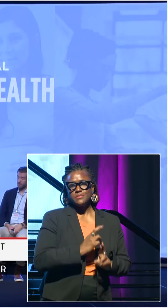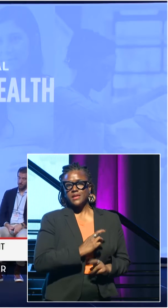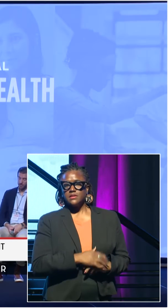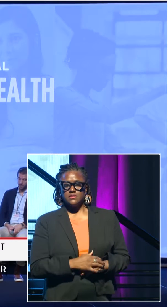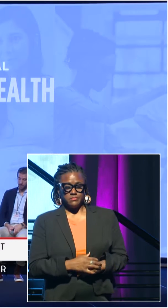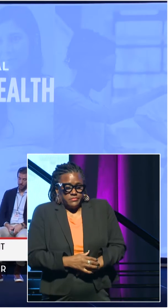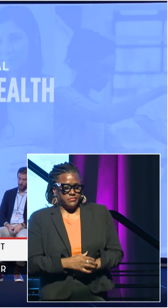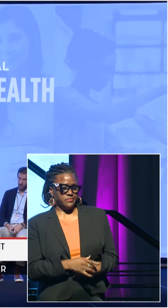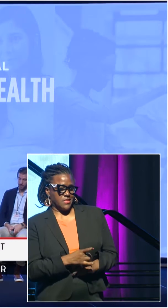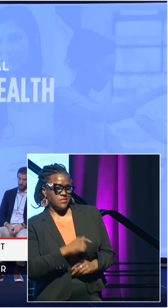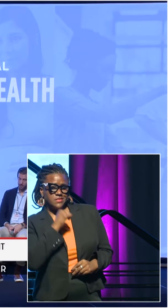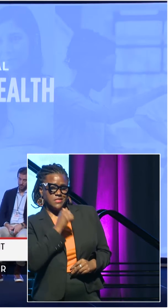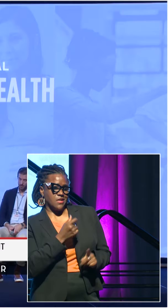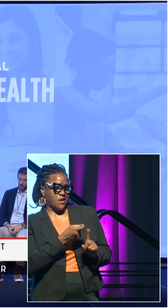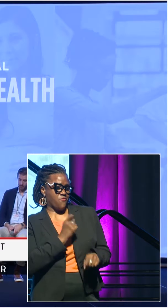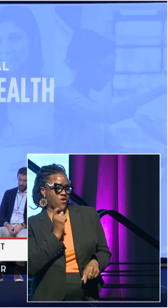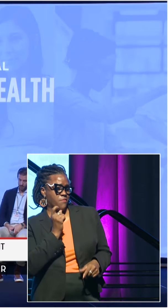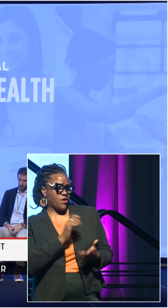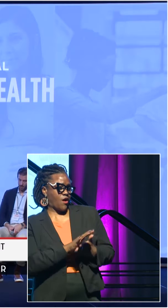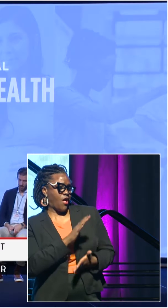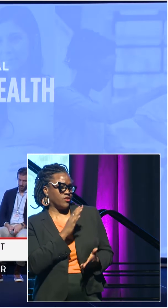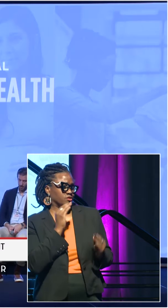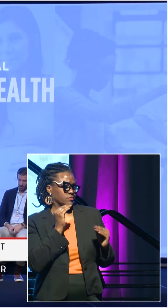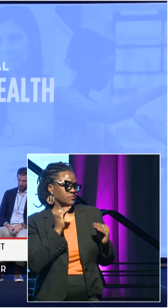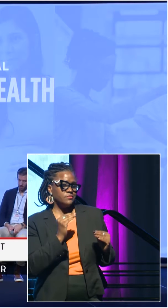and we can't